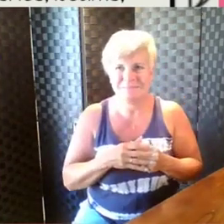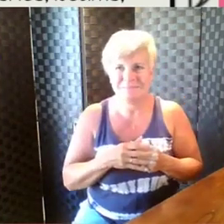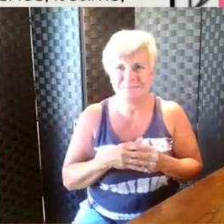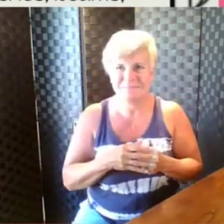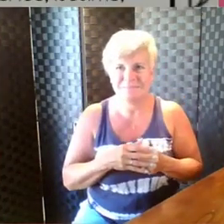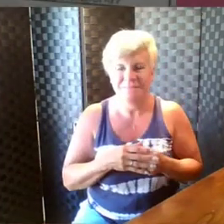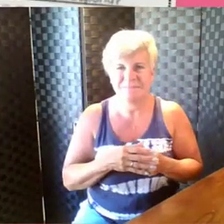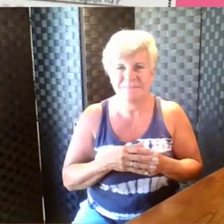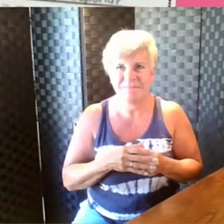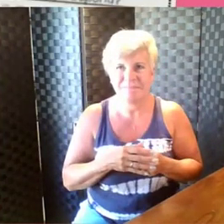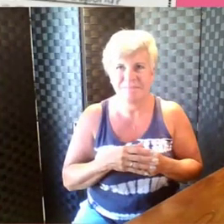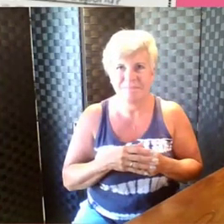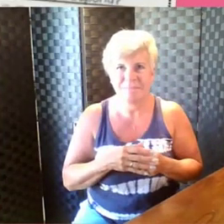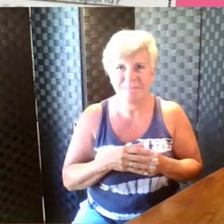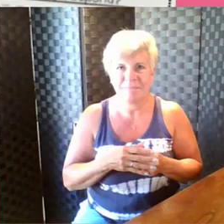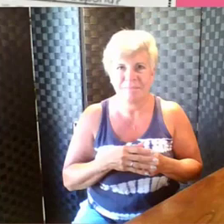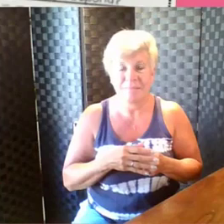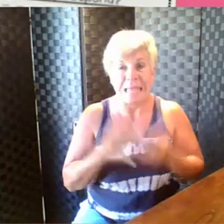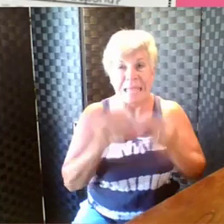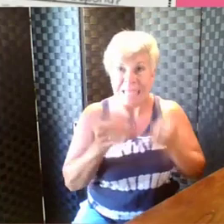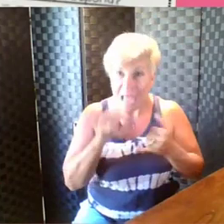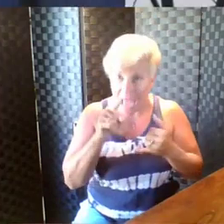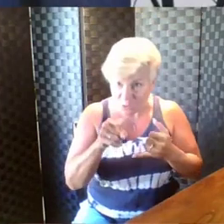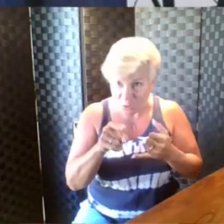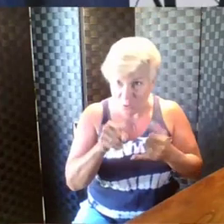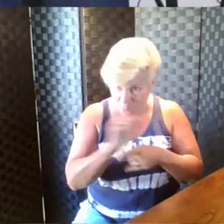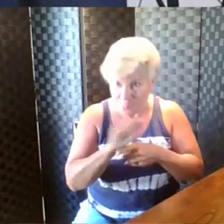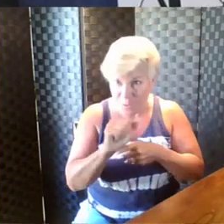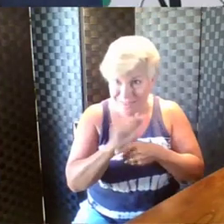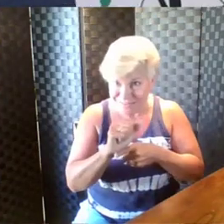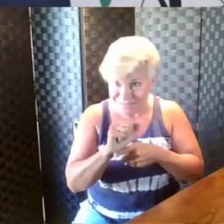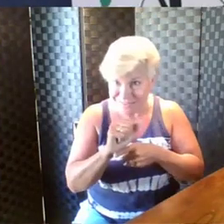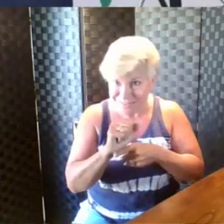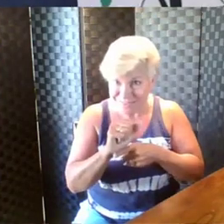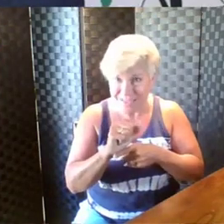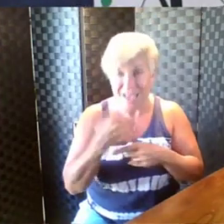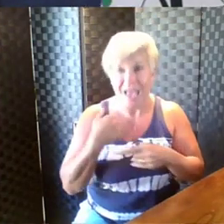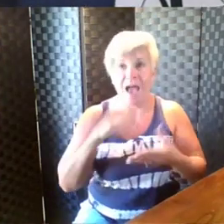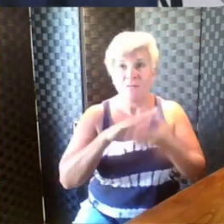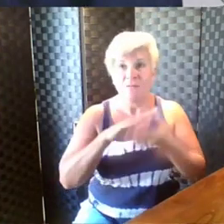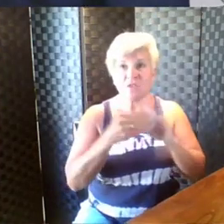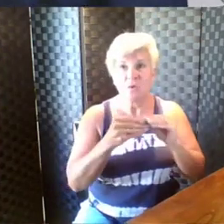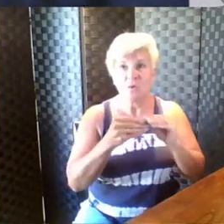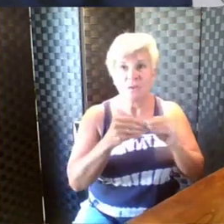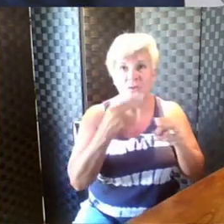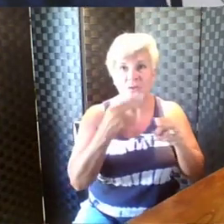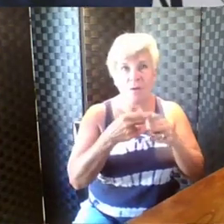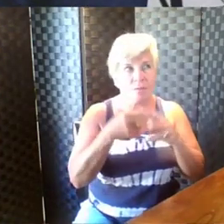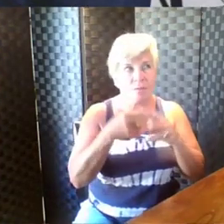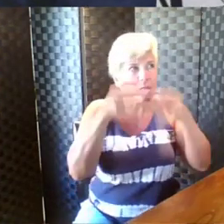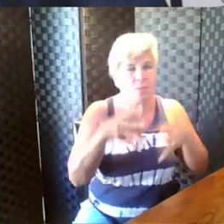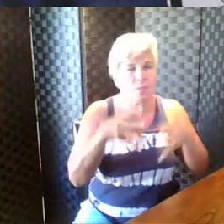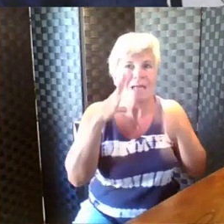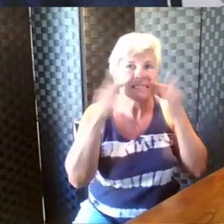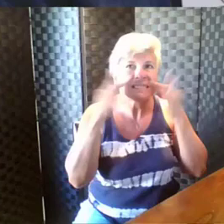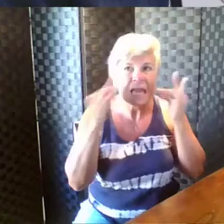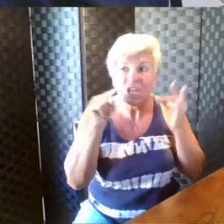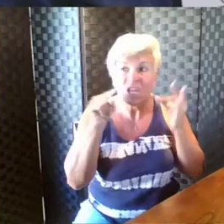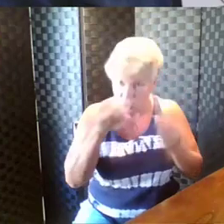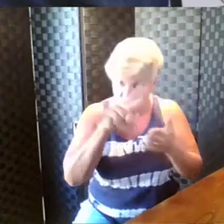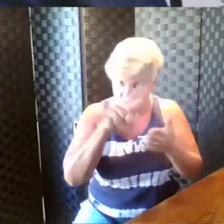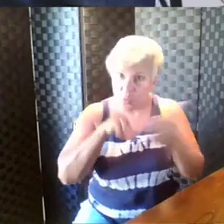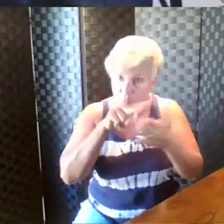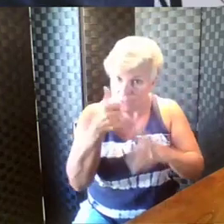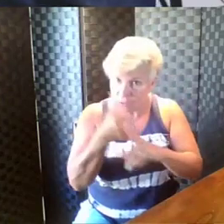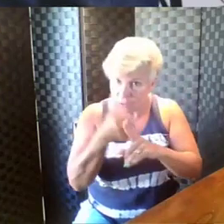So now I want you to practice. I have a story called The Lost Cat, and I want you to read it and fill in how Jake